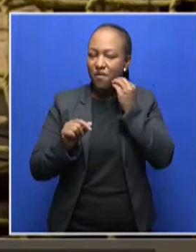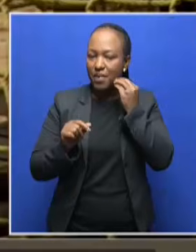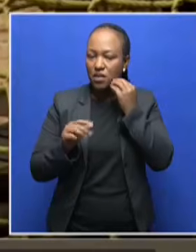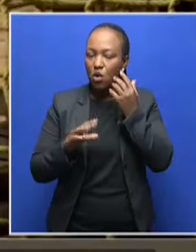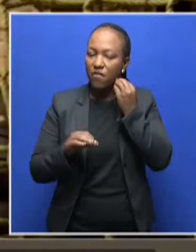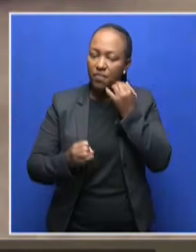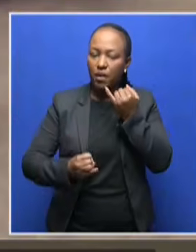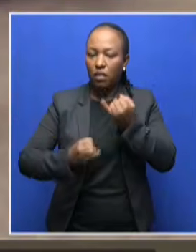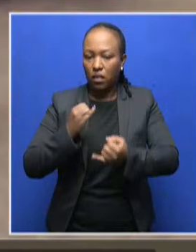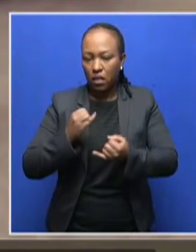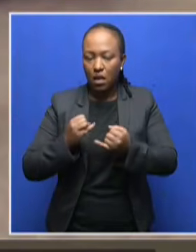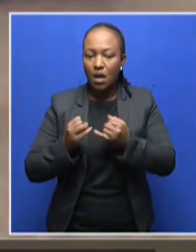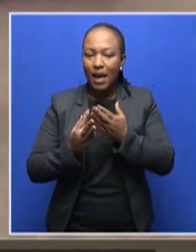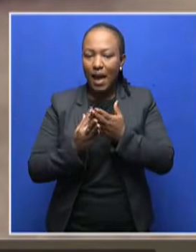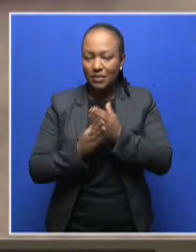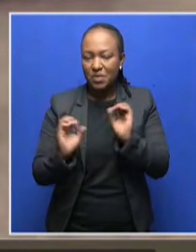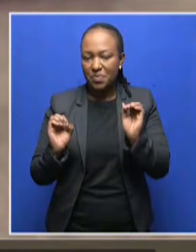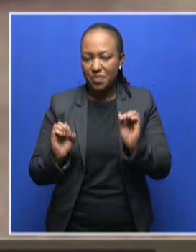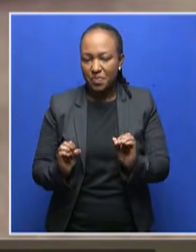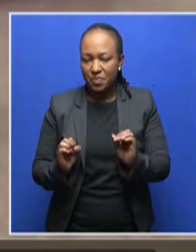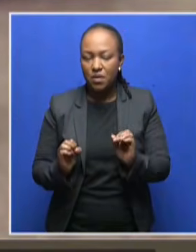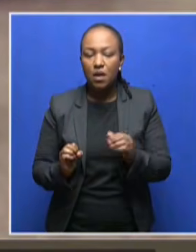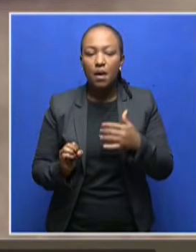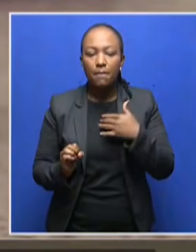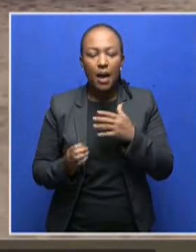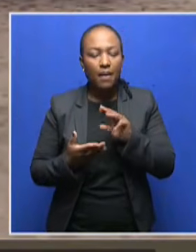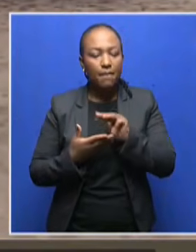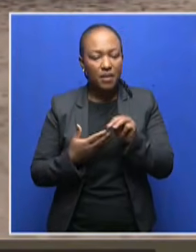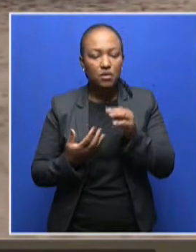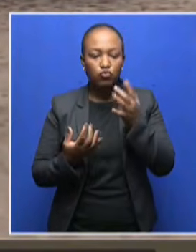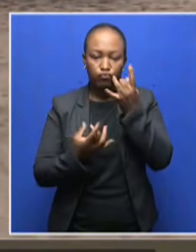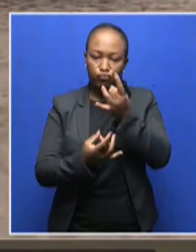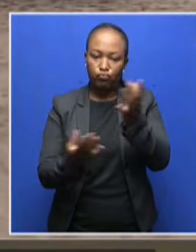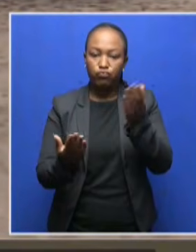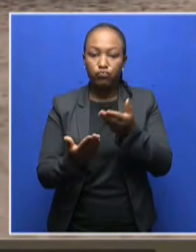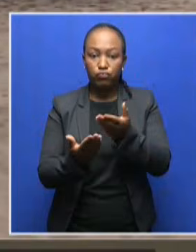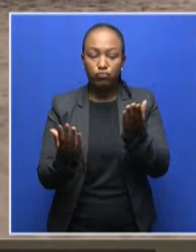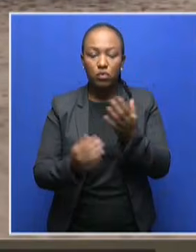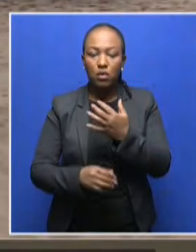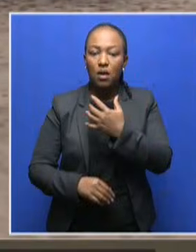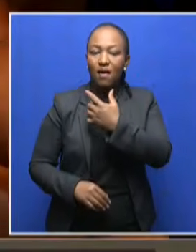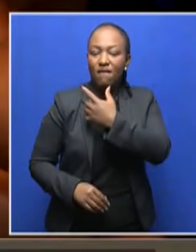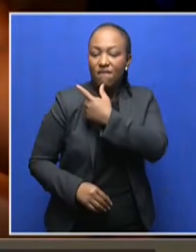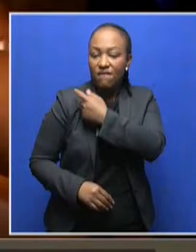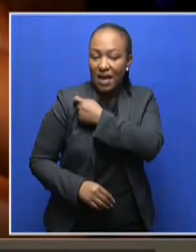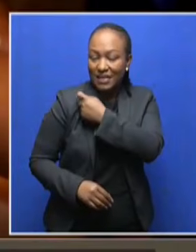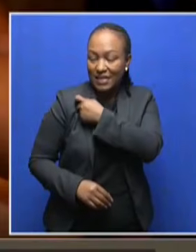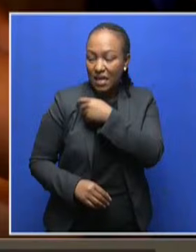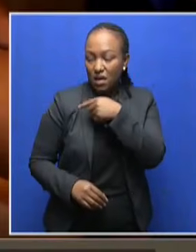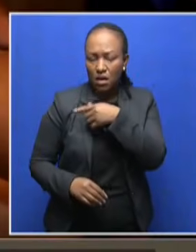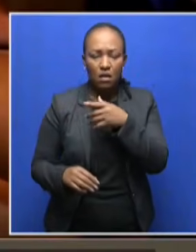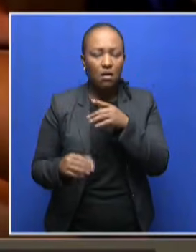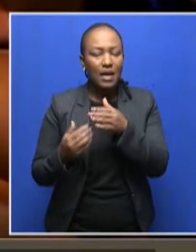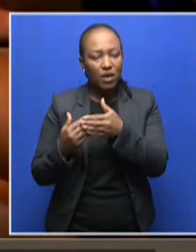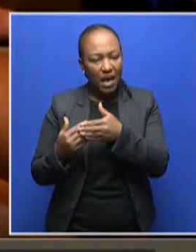misinformation. But I think, you know, my message is very simple. As I said before, vaccines are very carefully